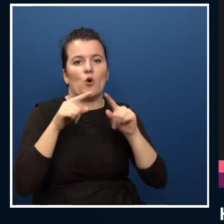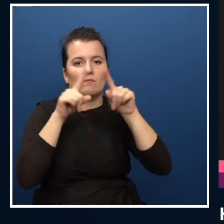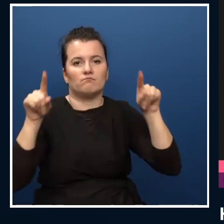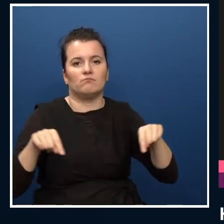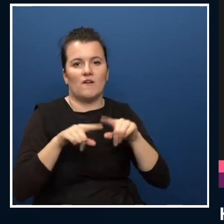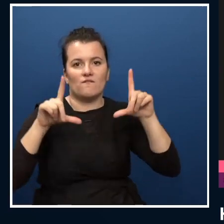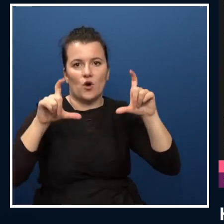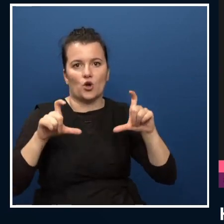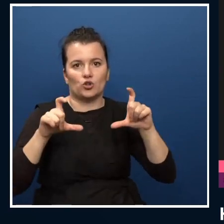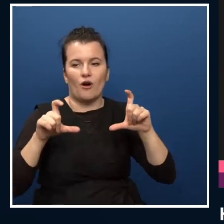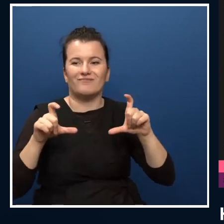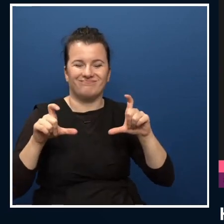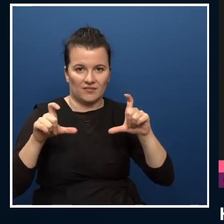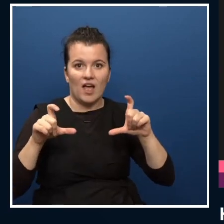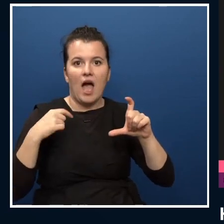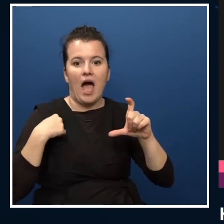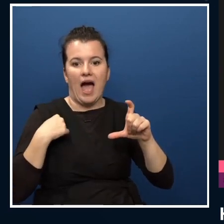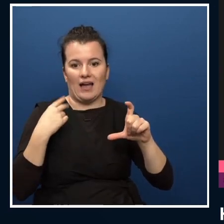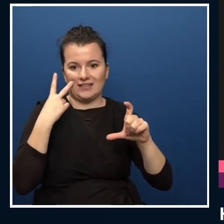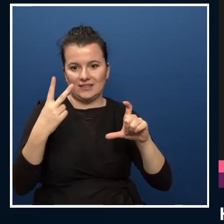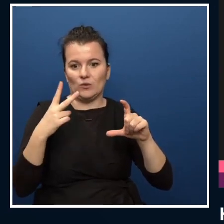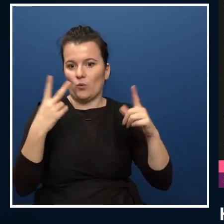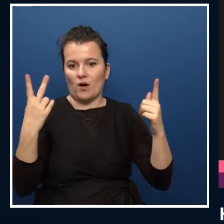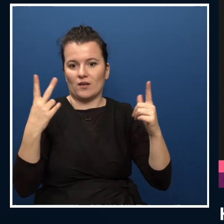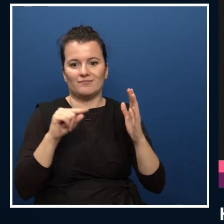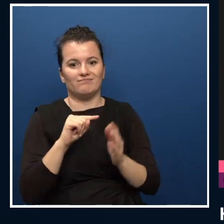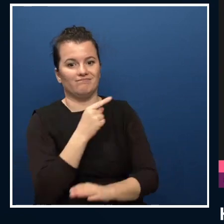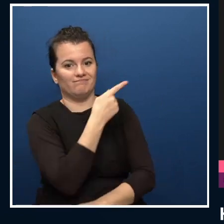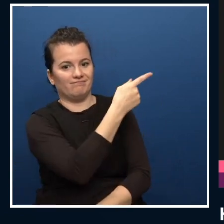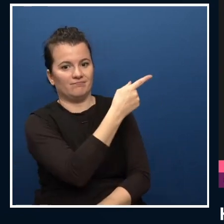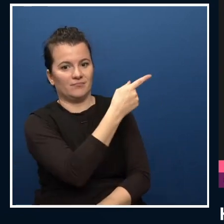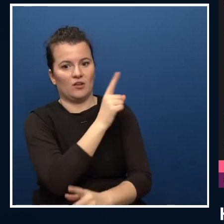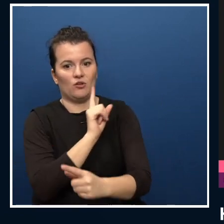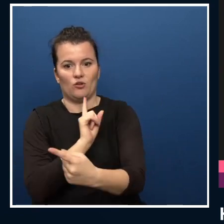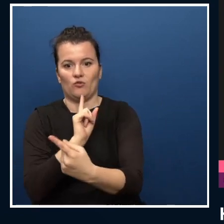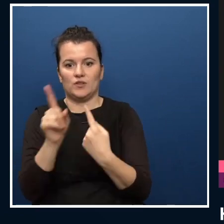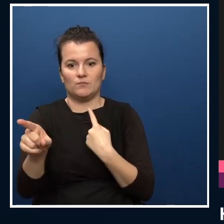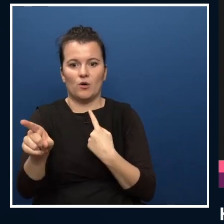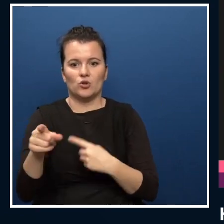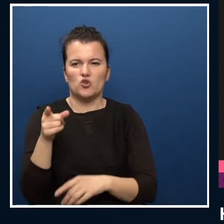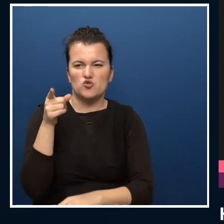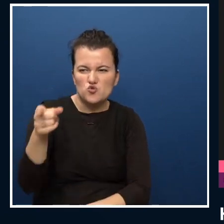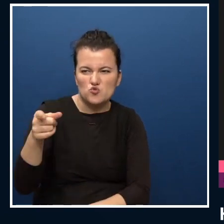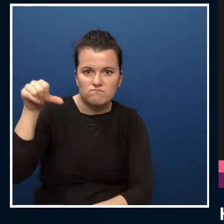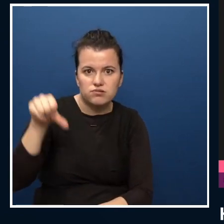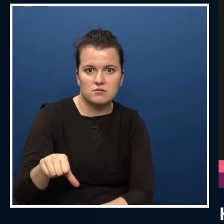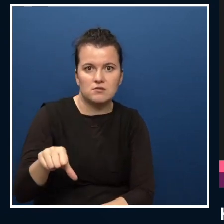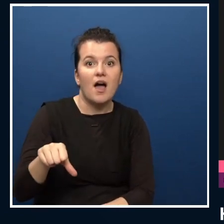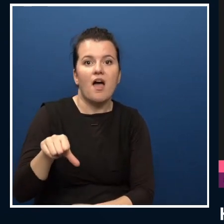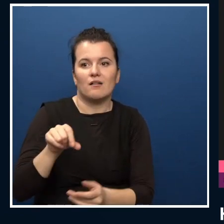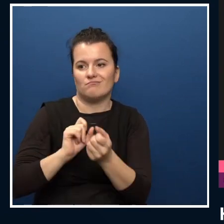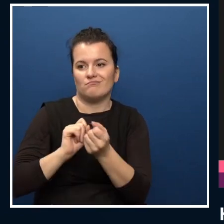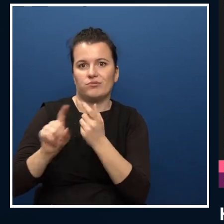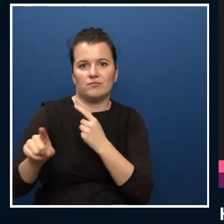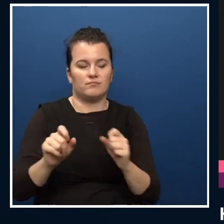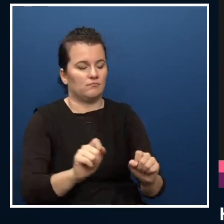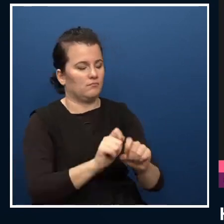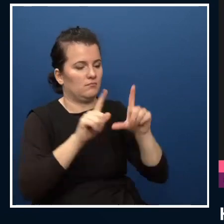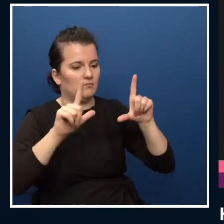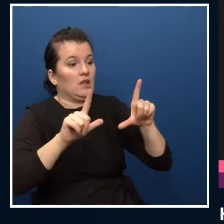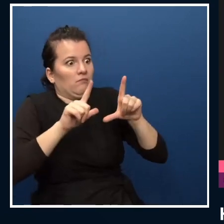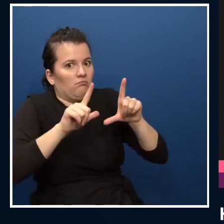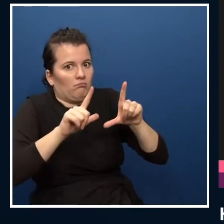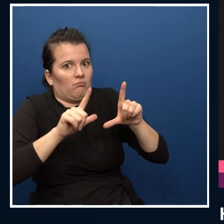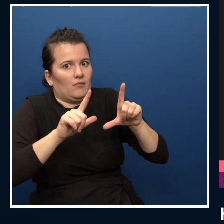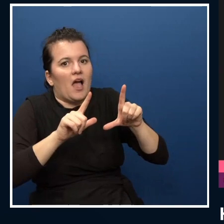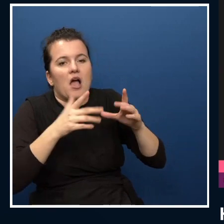saying that they're evil. And that has discouraged people. That was all done again in Iis many, many years ago, and I've written about that on my